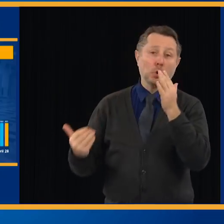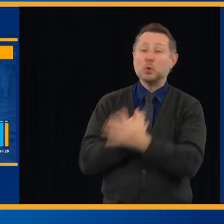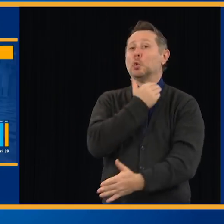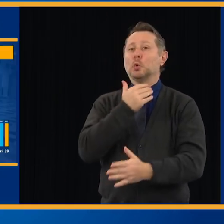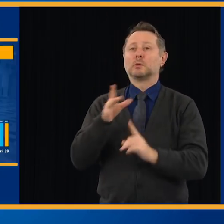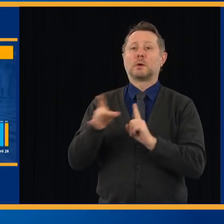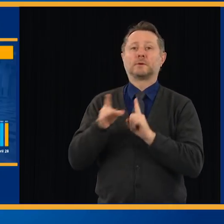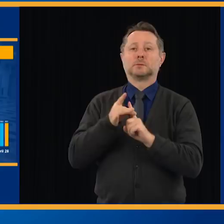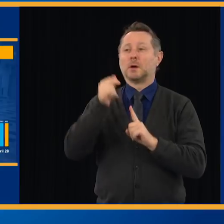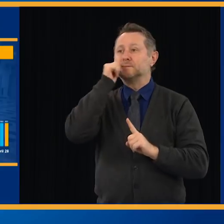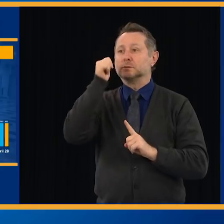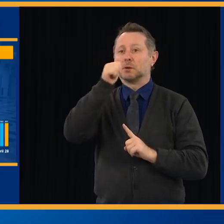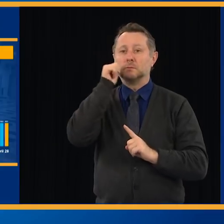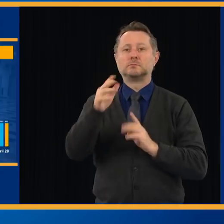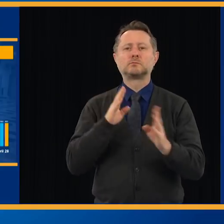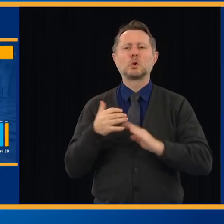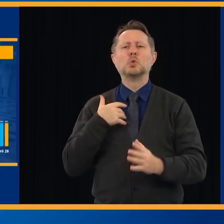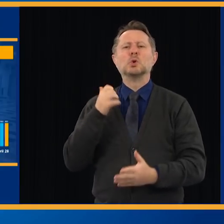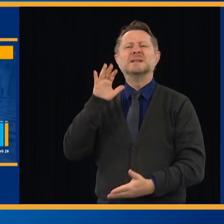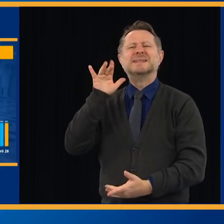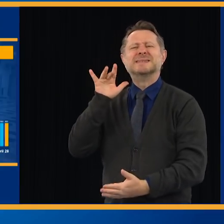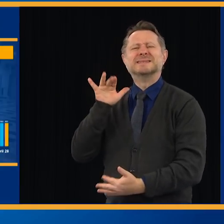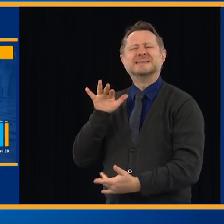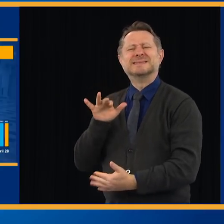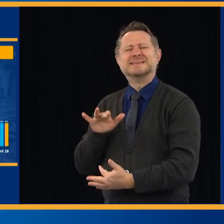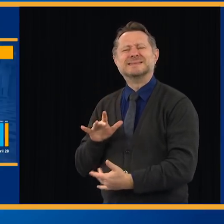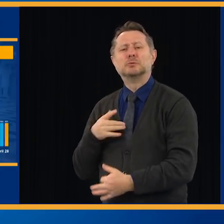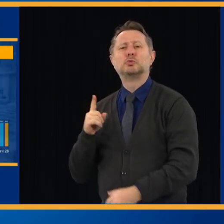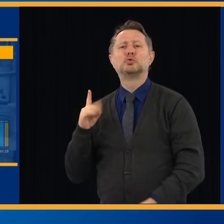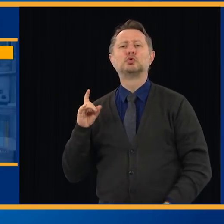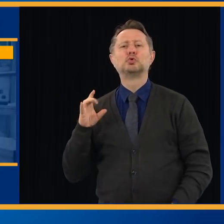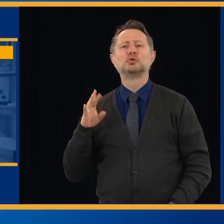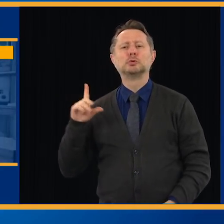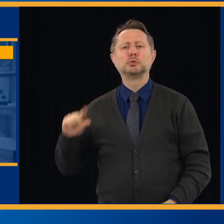low hundreds, ideally, of new cases every day.